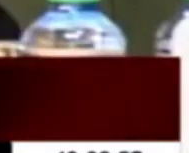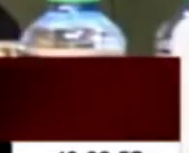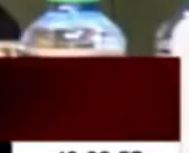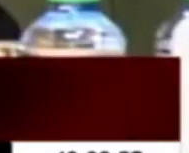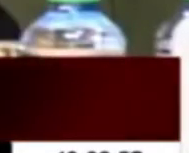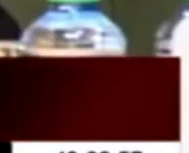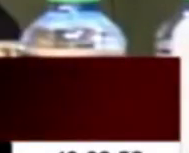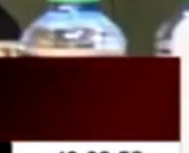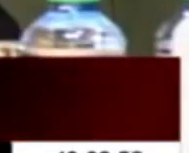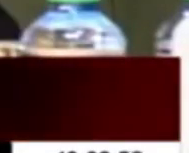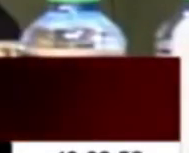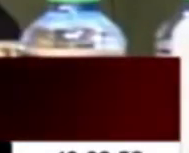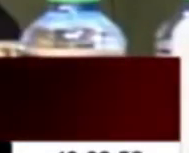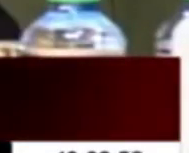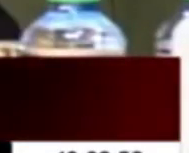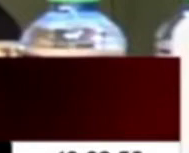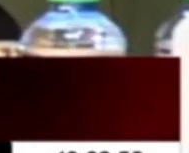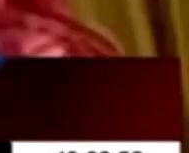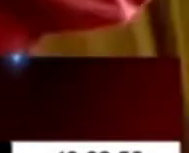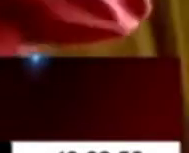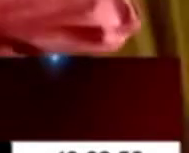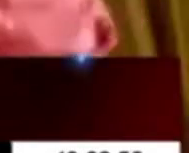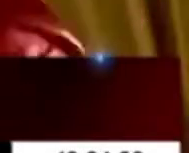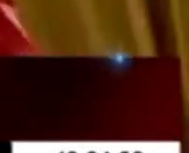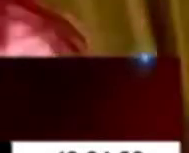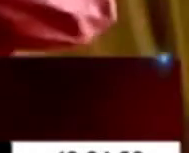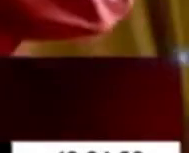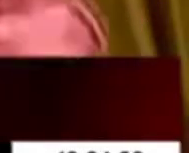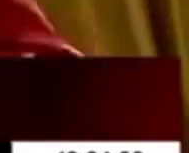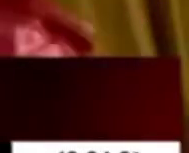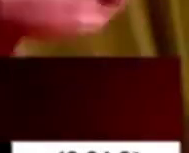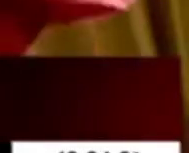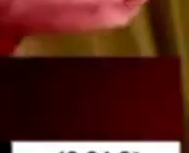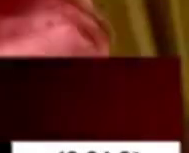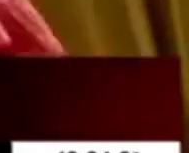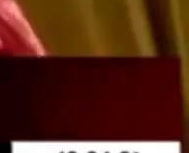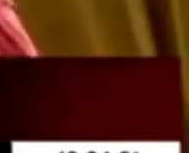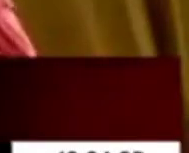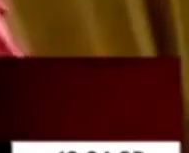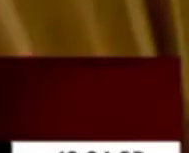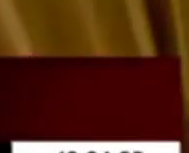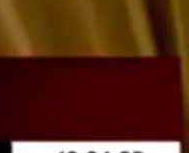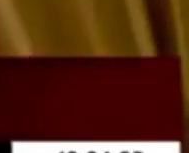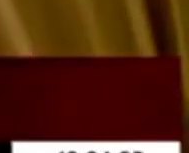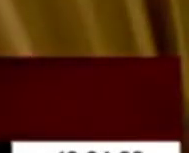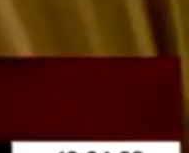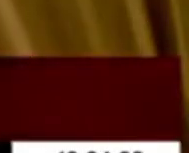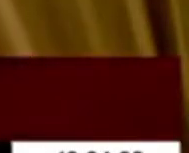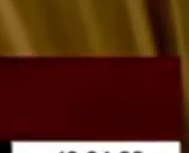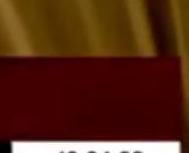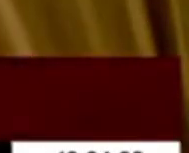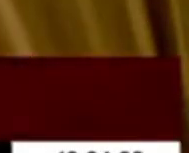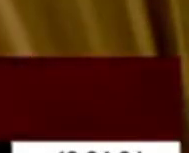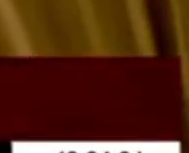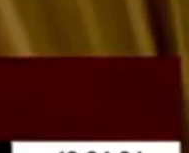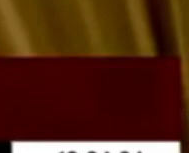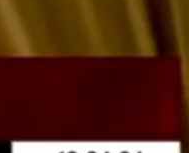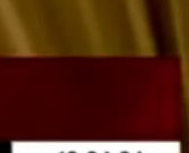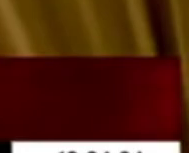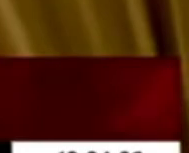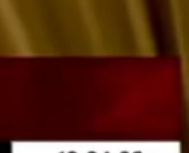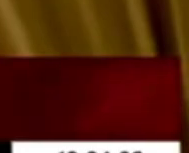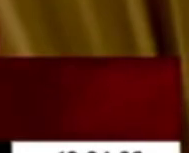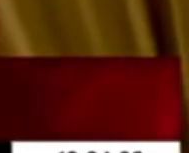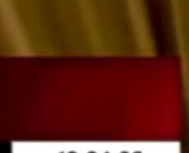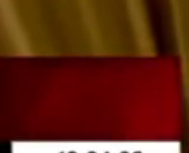boss? If we, the people, are boss, then our word should rule and prevail. And if we put qualifiers in judicial